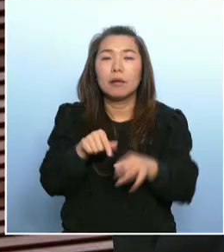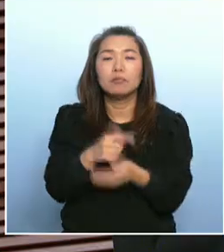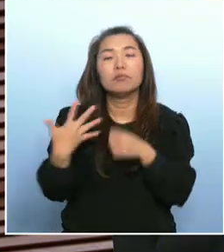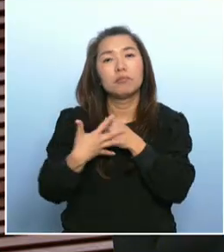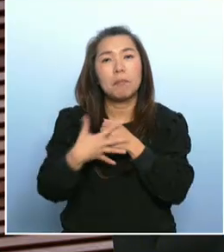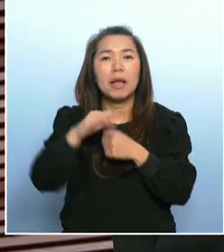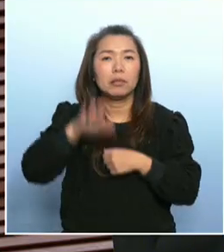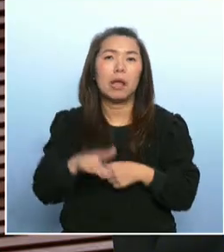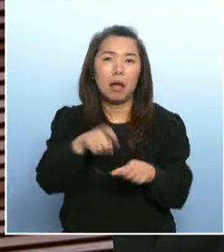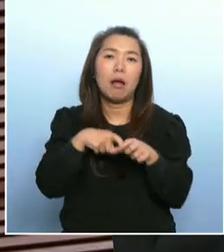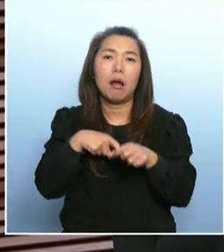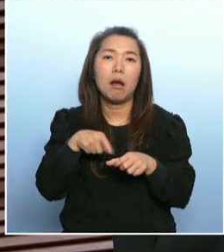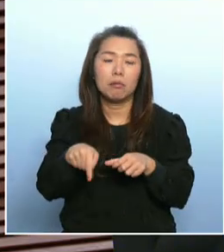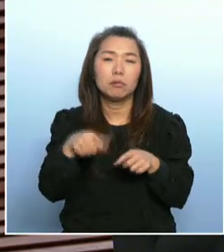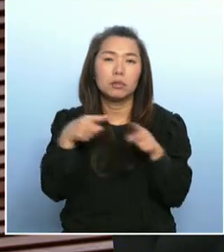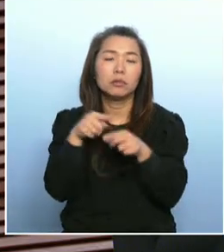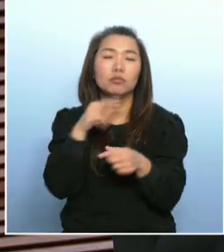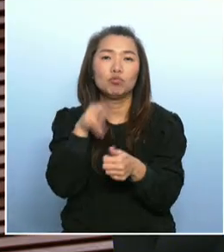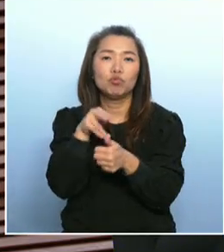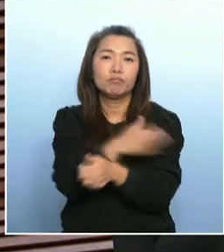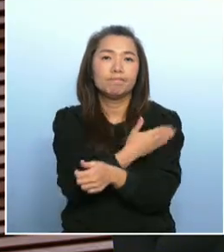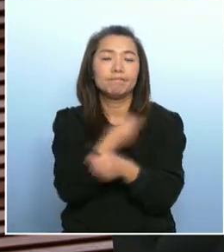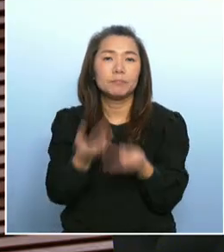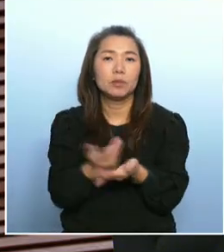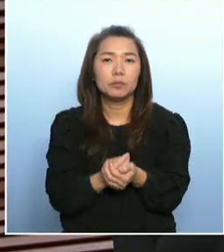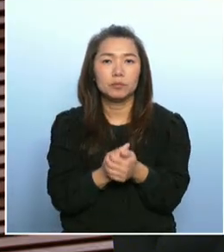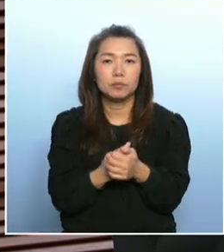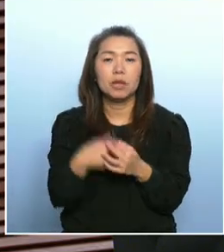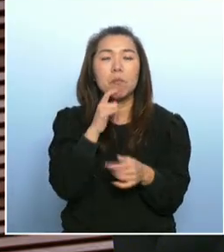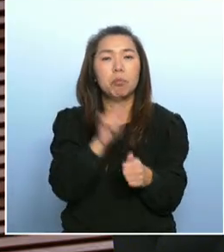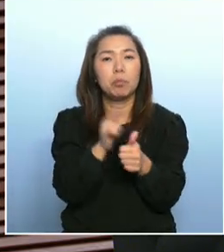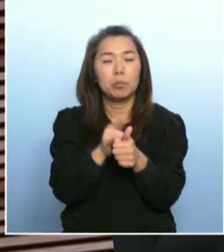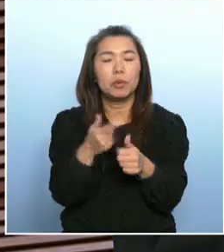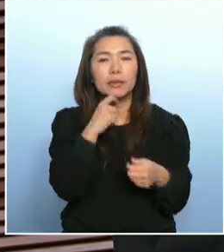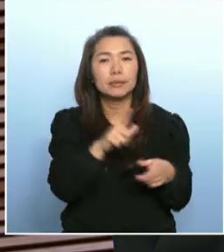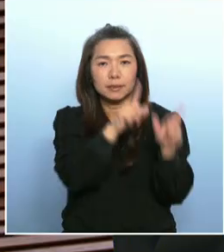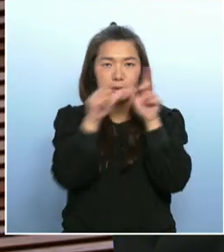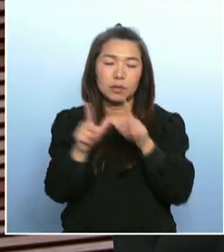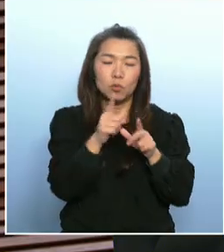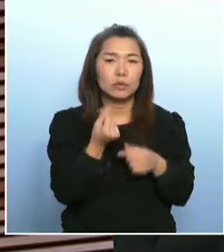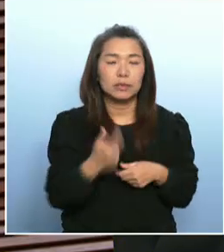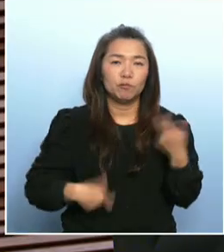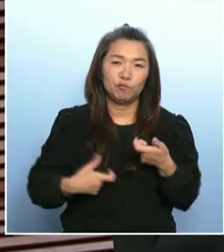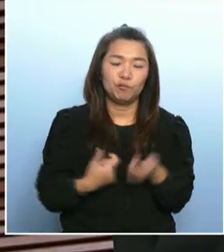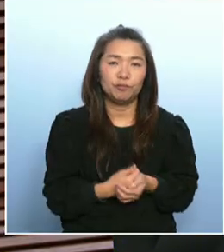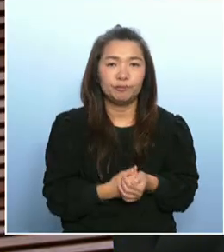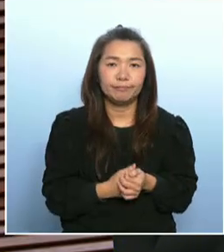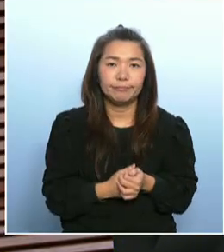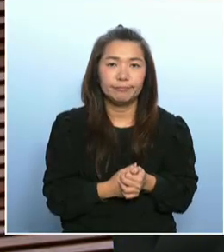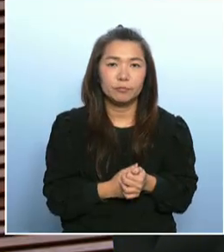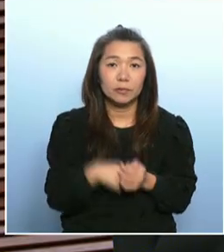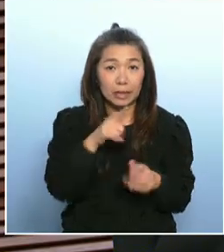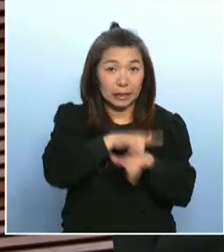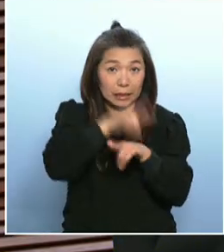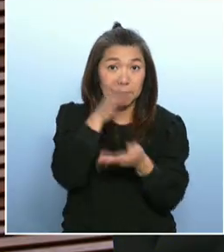to persons with permanent stoma to purchase medical consumables. We also offer living allowance for low-income carers of